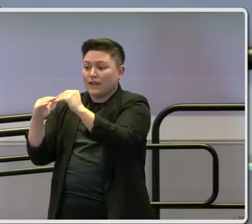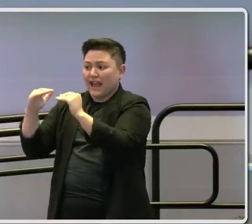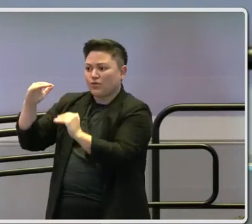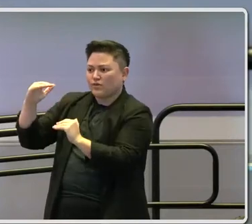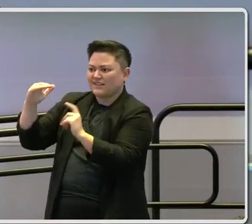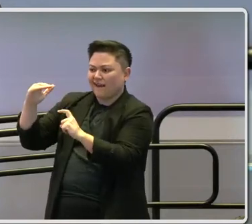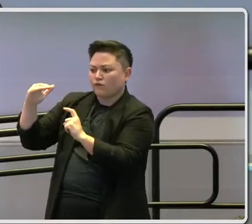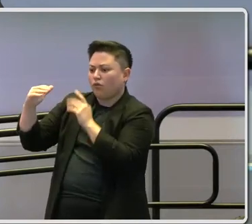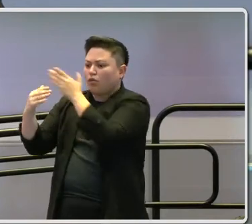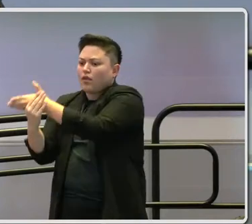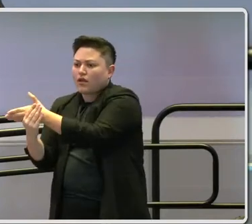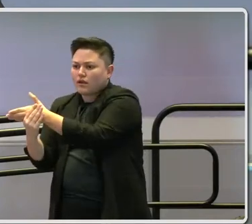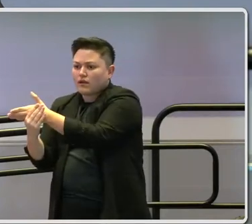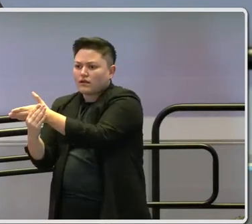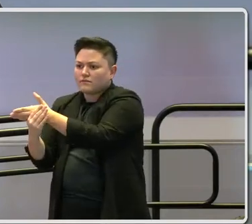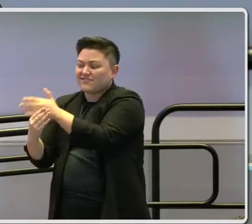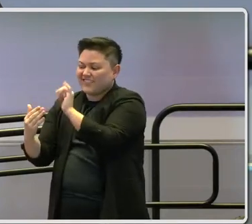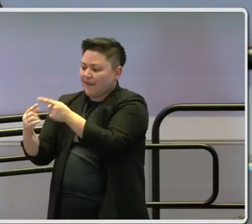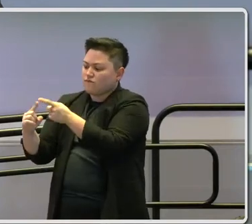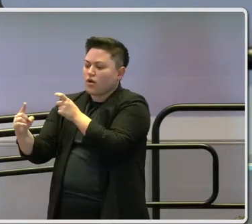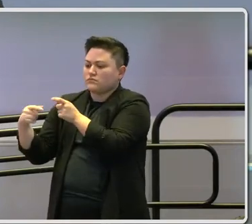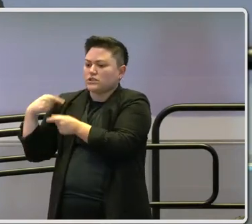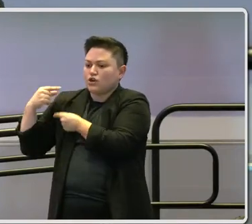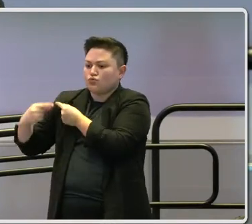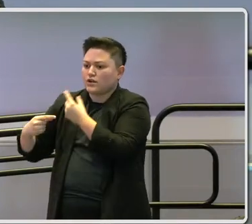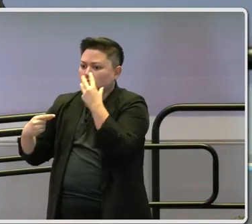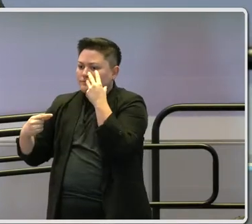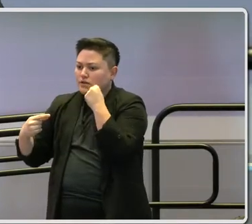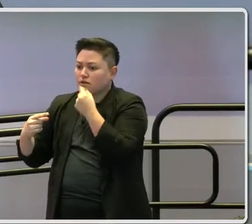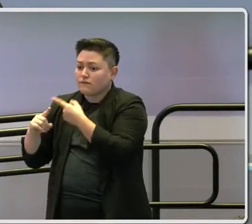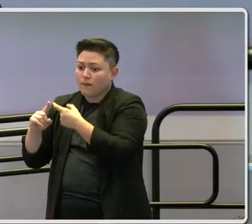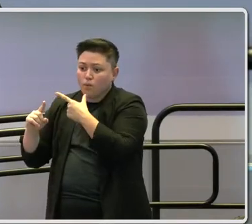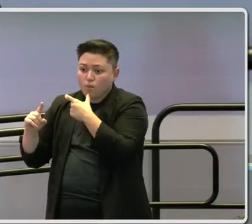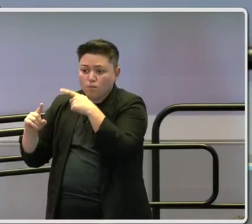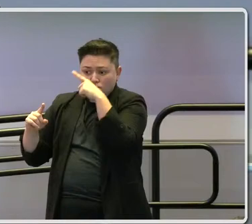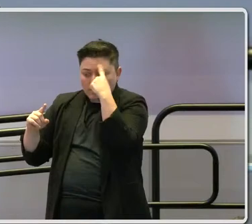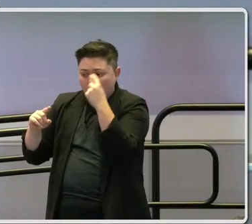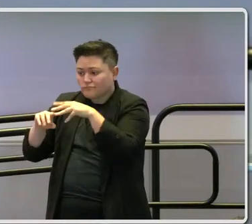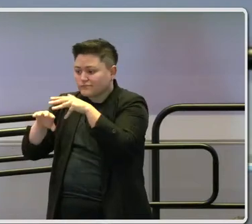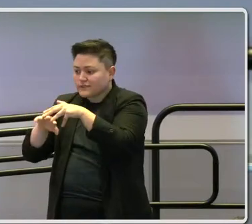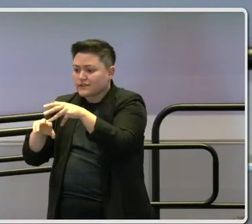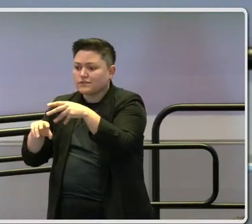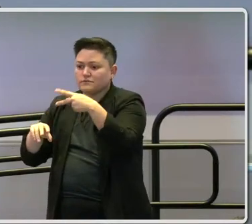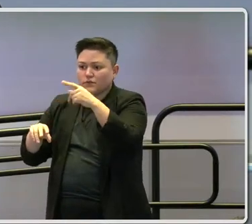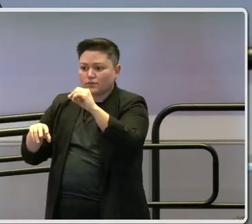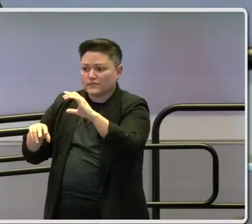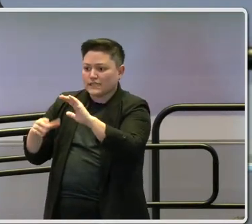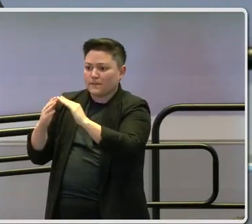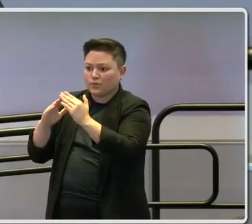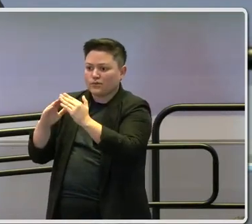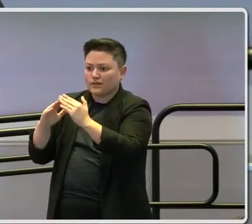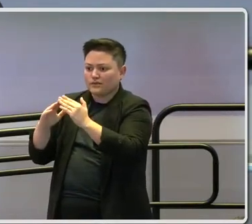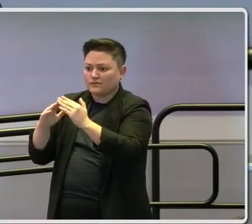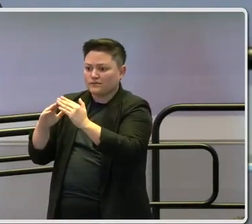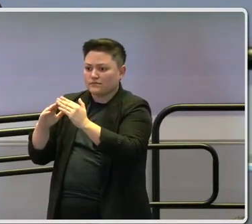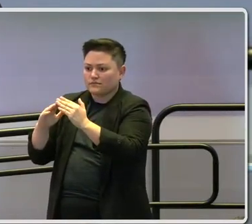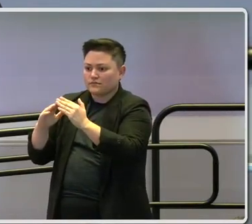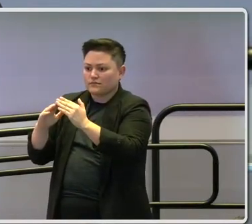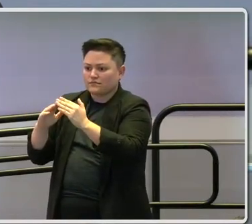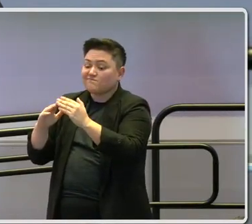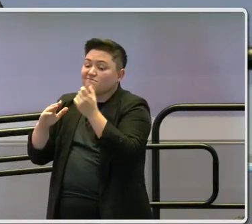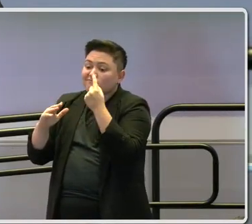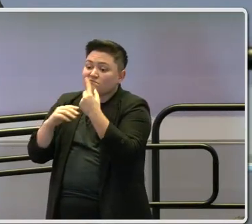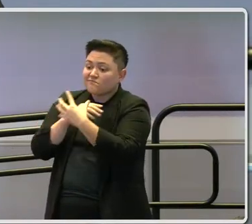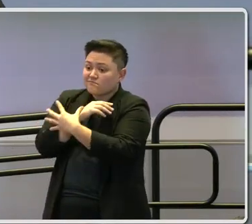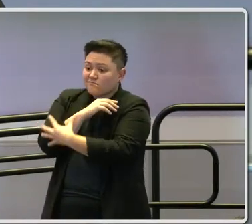reflect the pervasive and generational experiences of Black, Indigenous, people of color communities, living below the